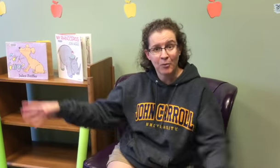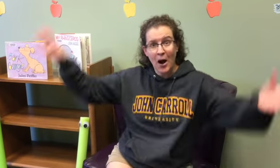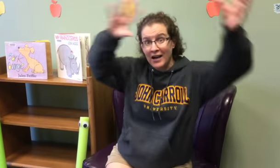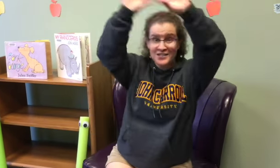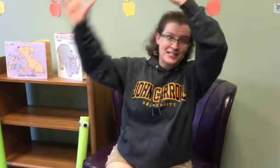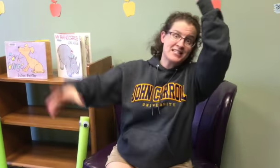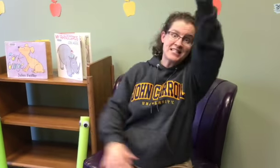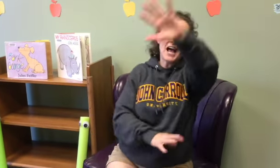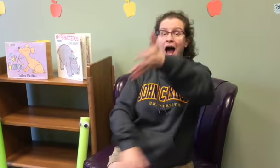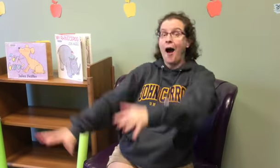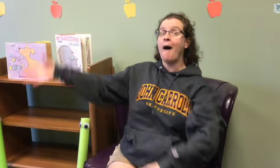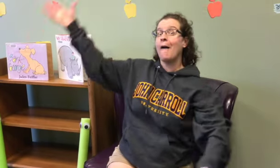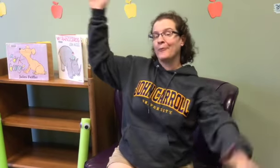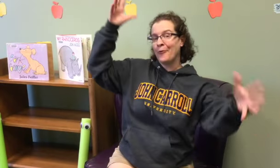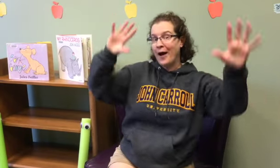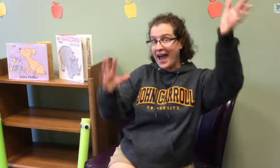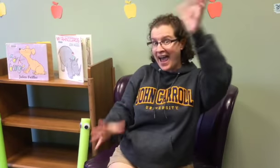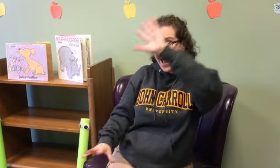in a little box